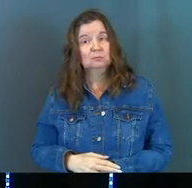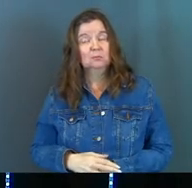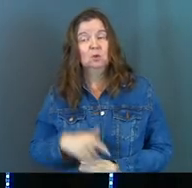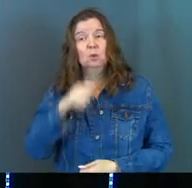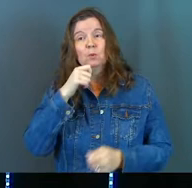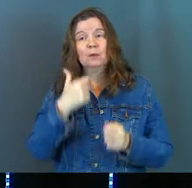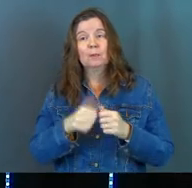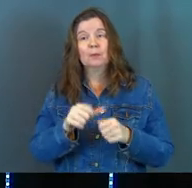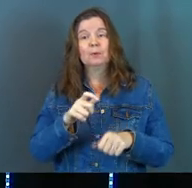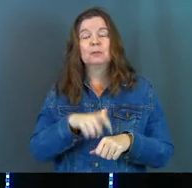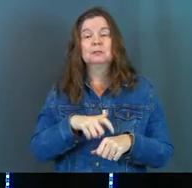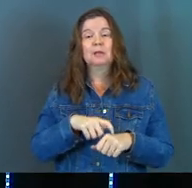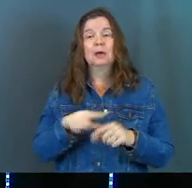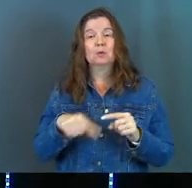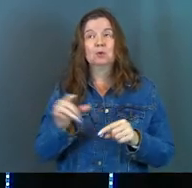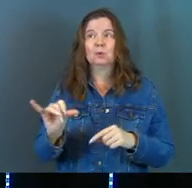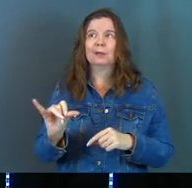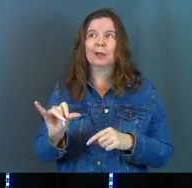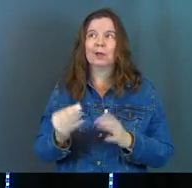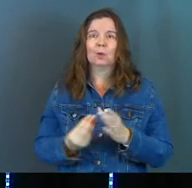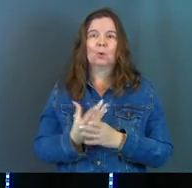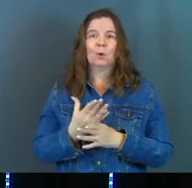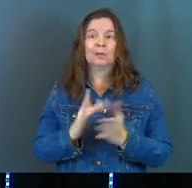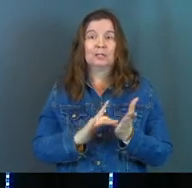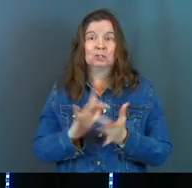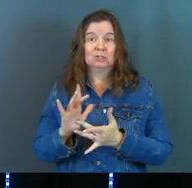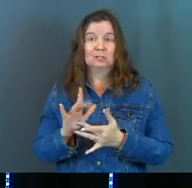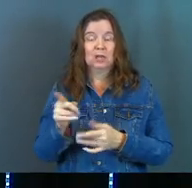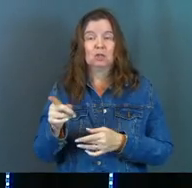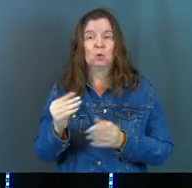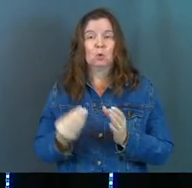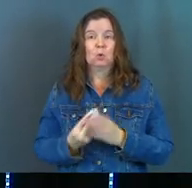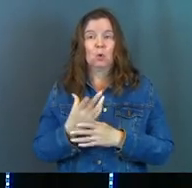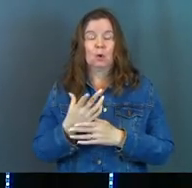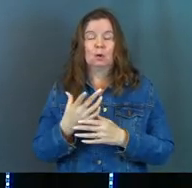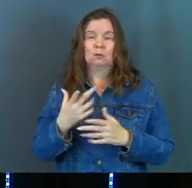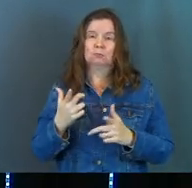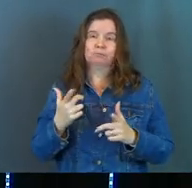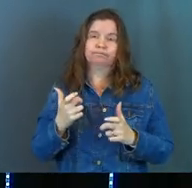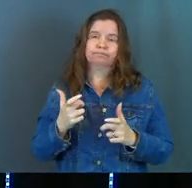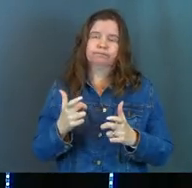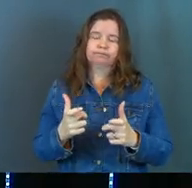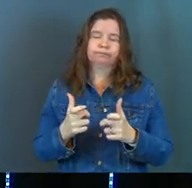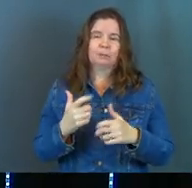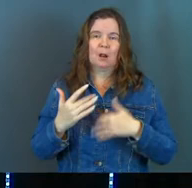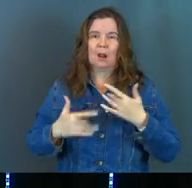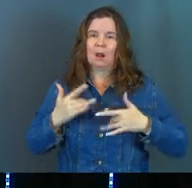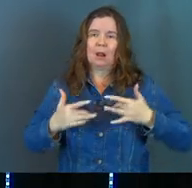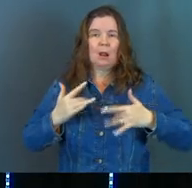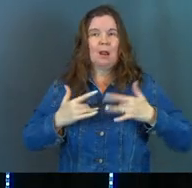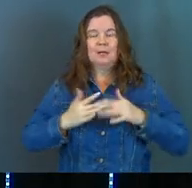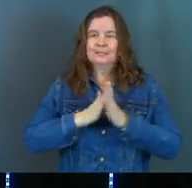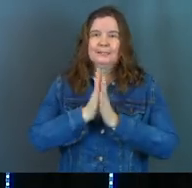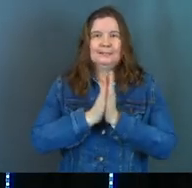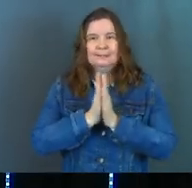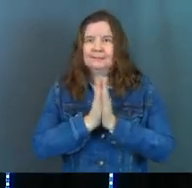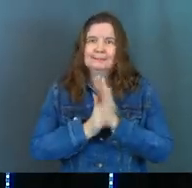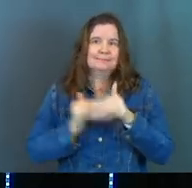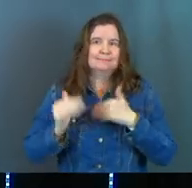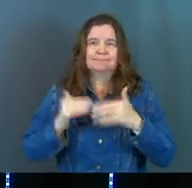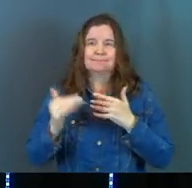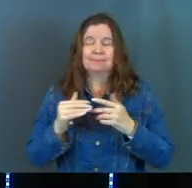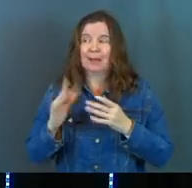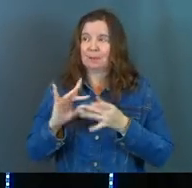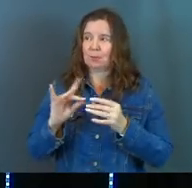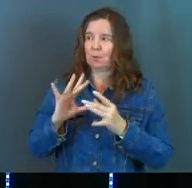Do you remember the time when you were like growing in Jesus and you were growing so much and your joy was so contagious that people